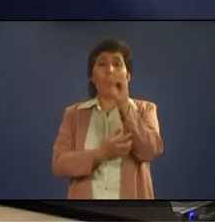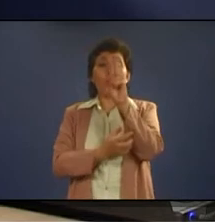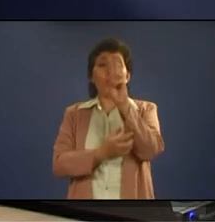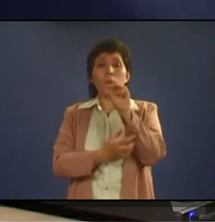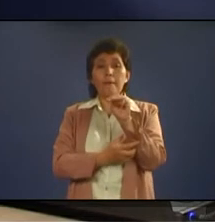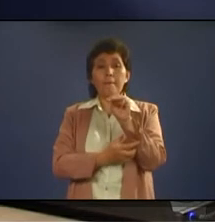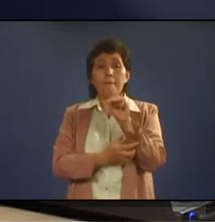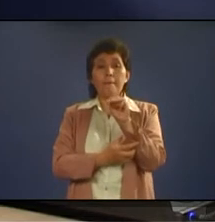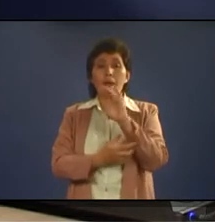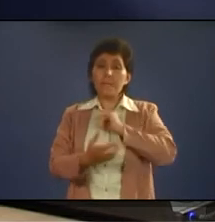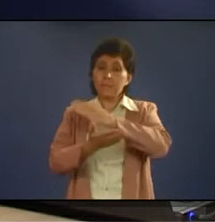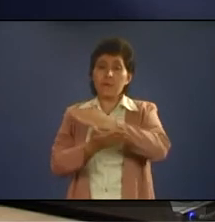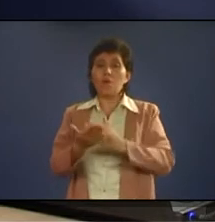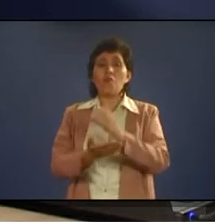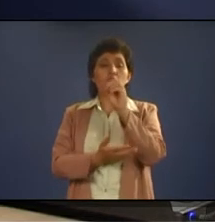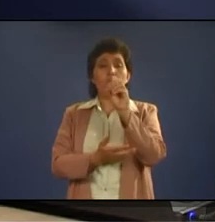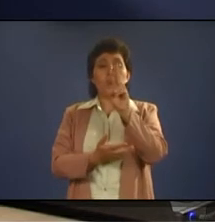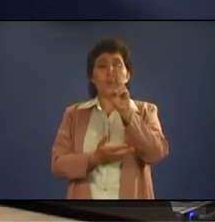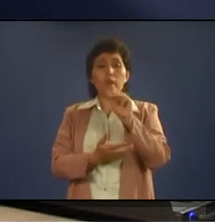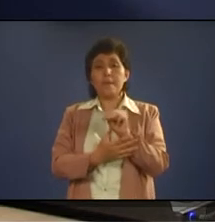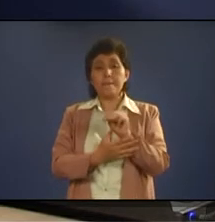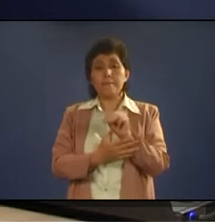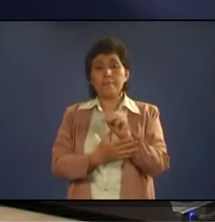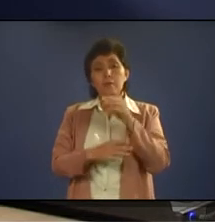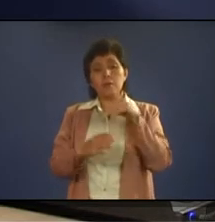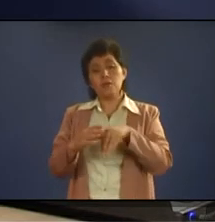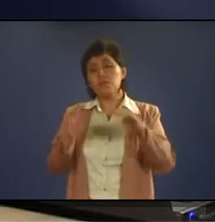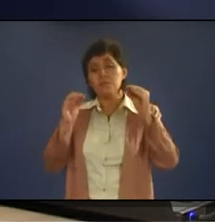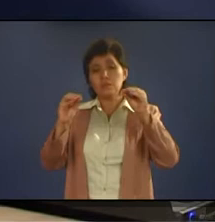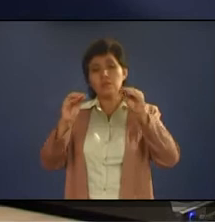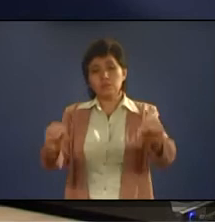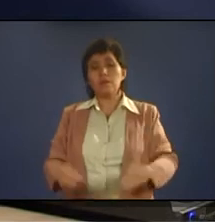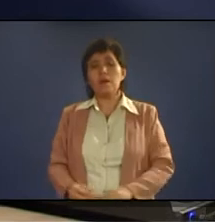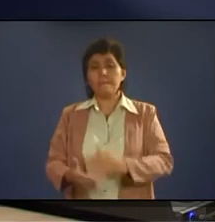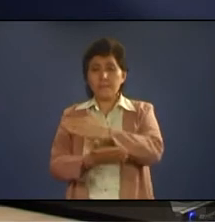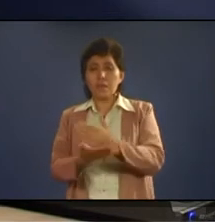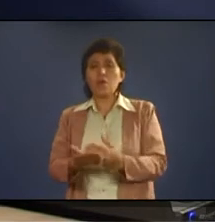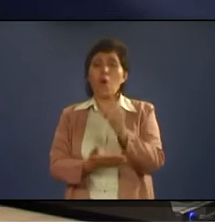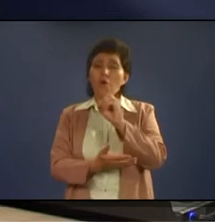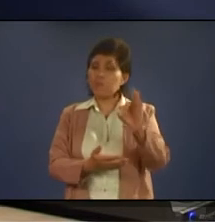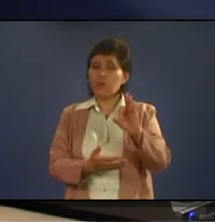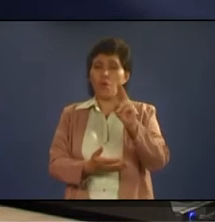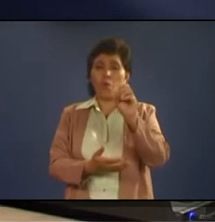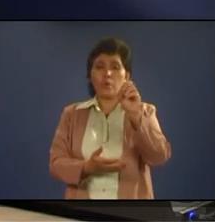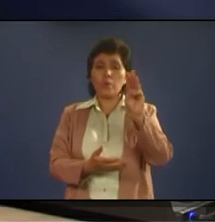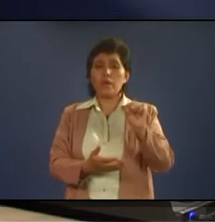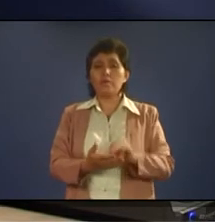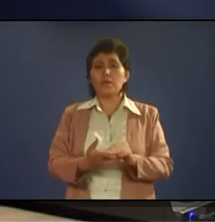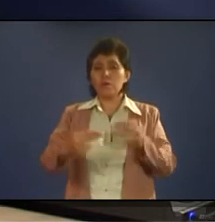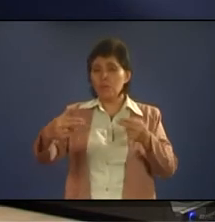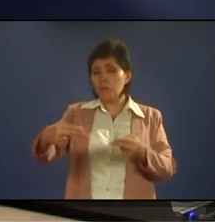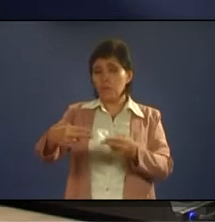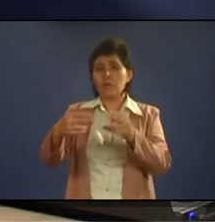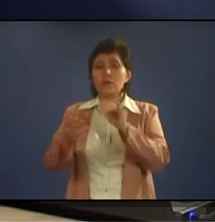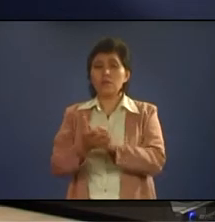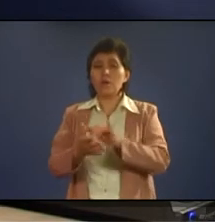of OUM, I'm tutoring in the school. Okay, you are part of OUM too, but the context of it is that I'm